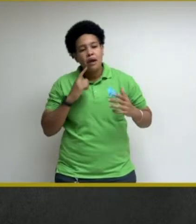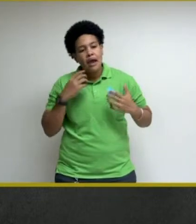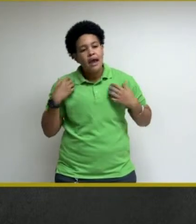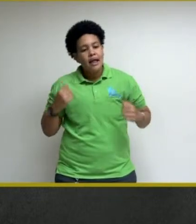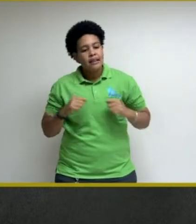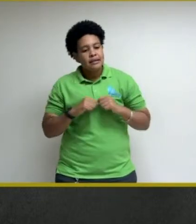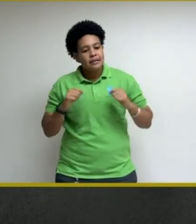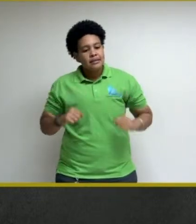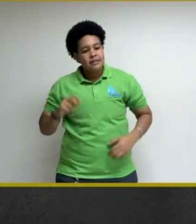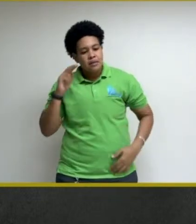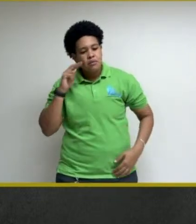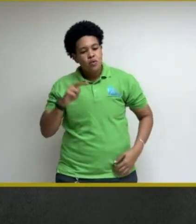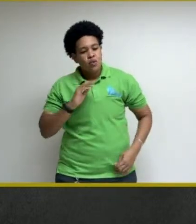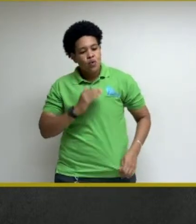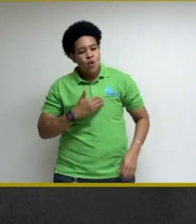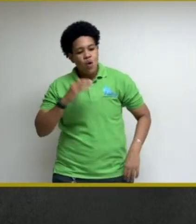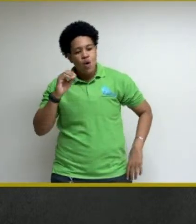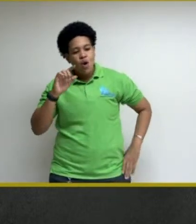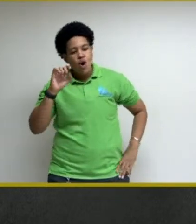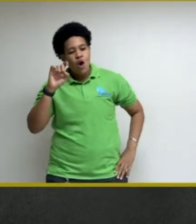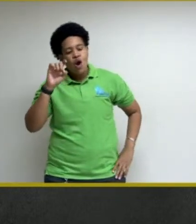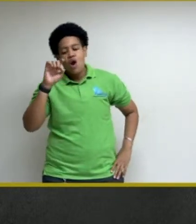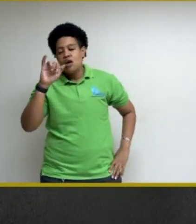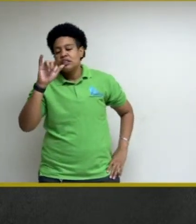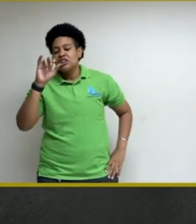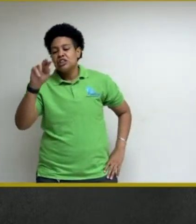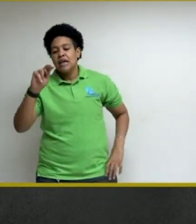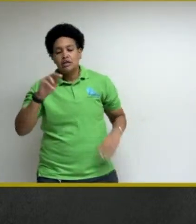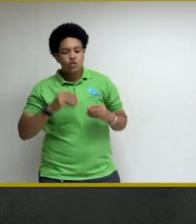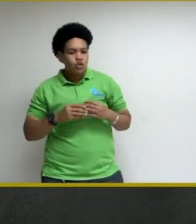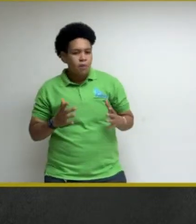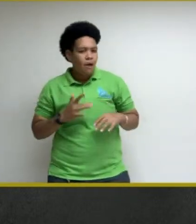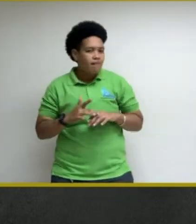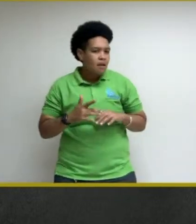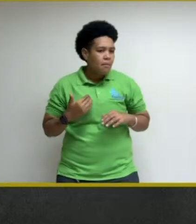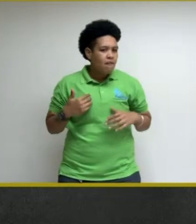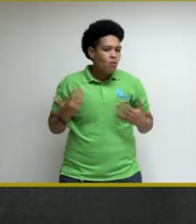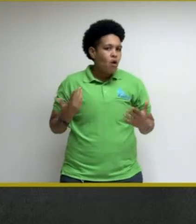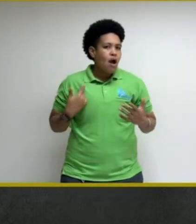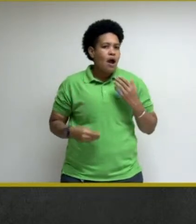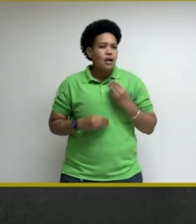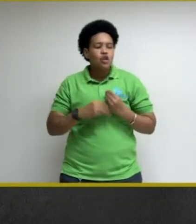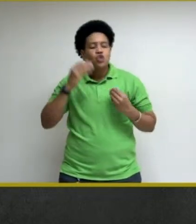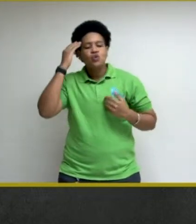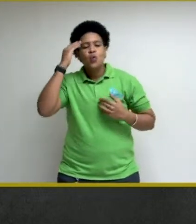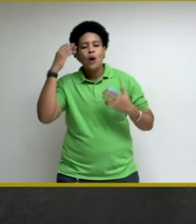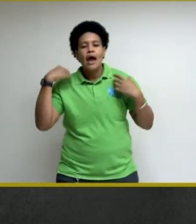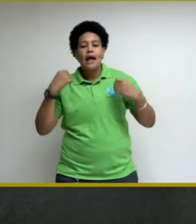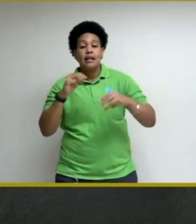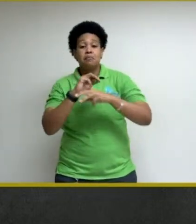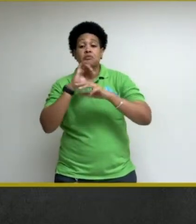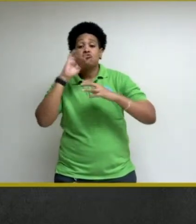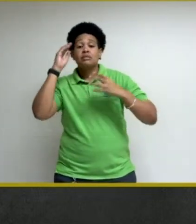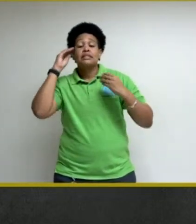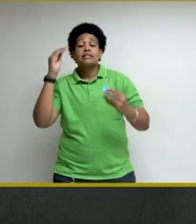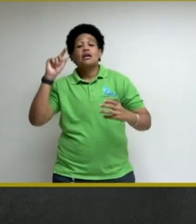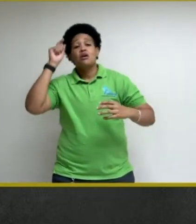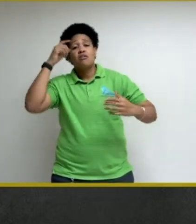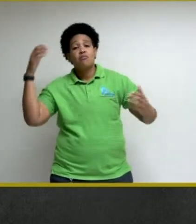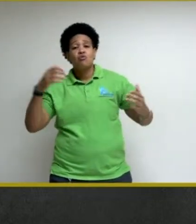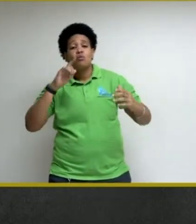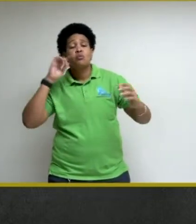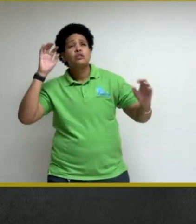systems, looking at our oxygen supplies, etc.? And I also know that the health minister said that the cabinet would determine